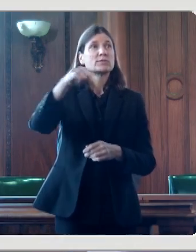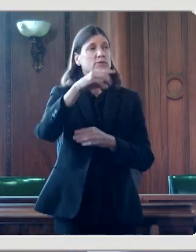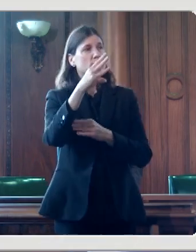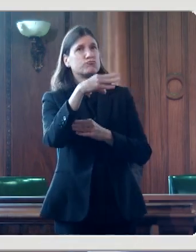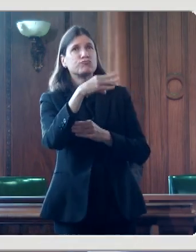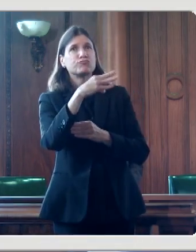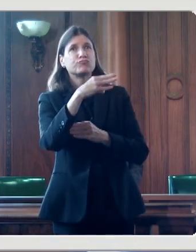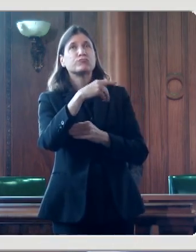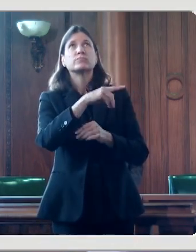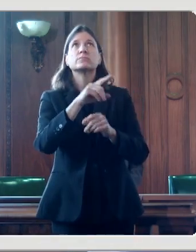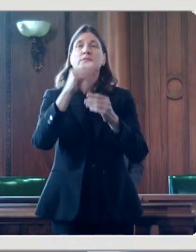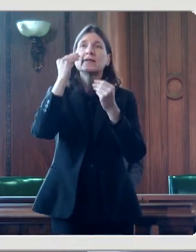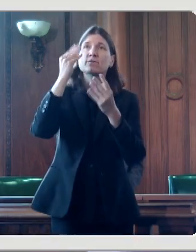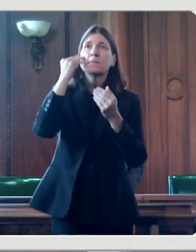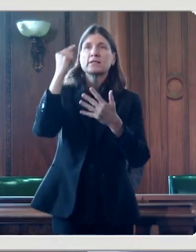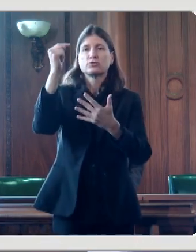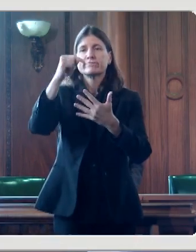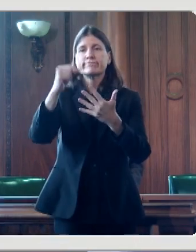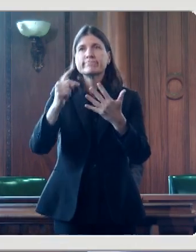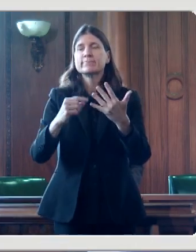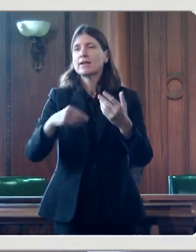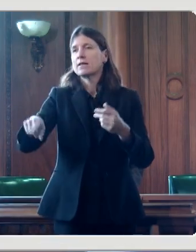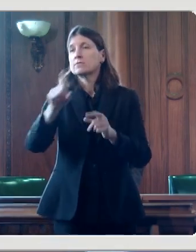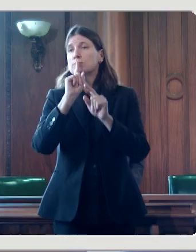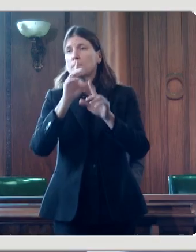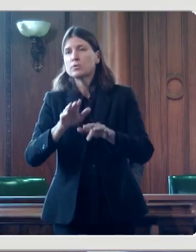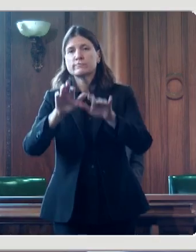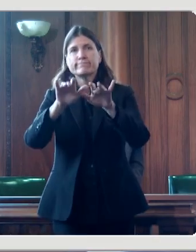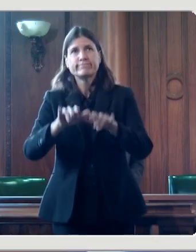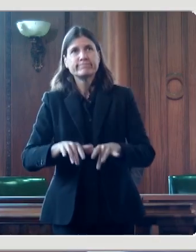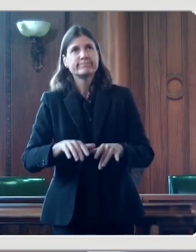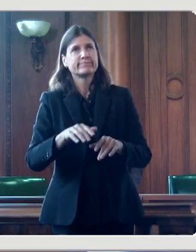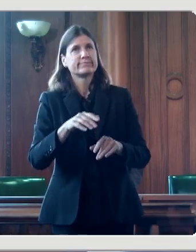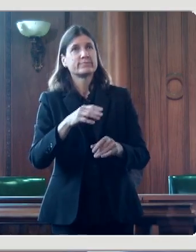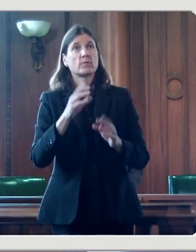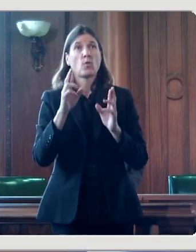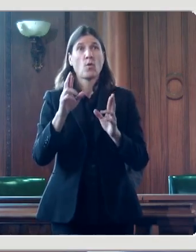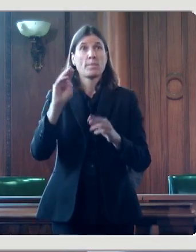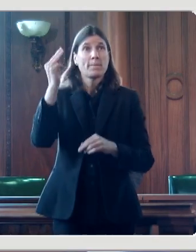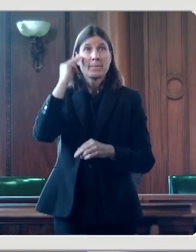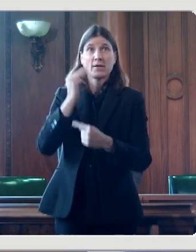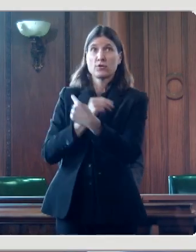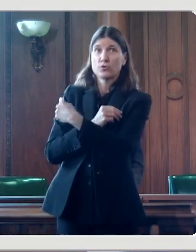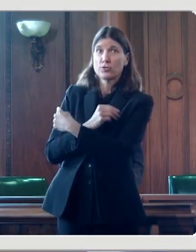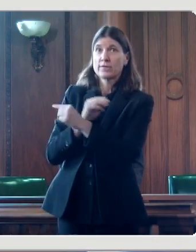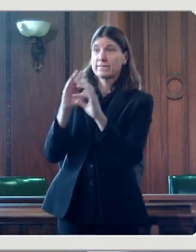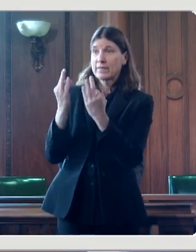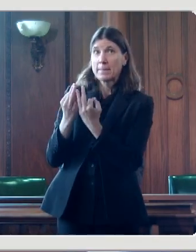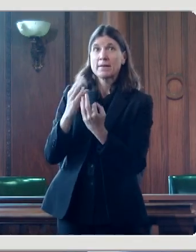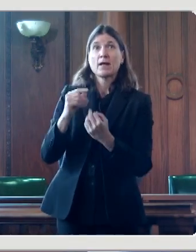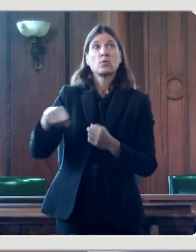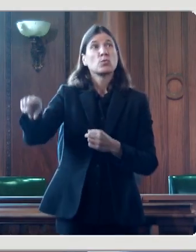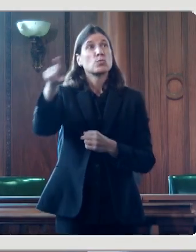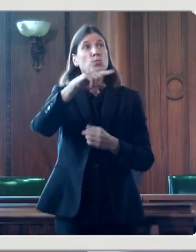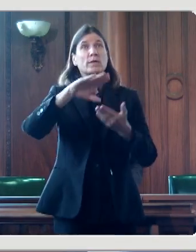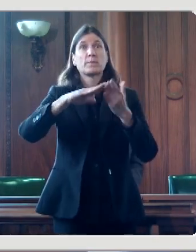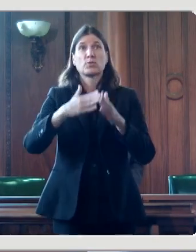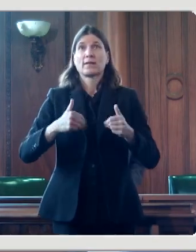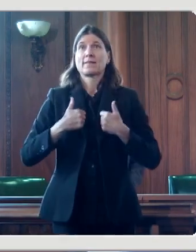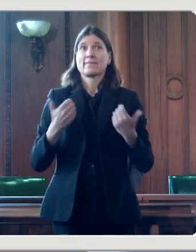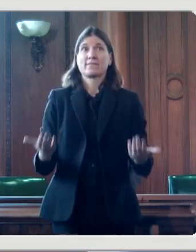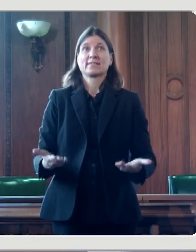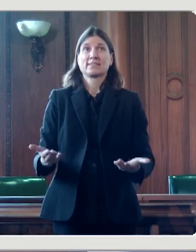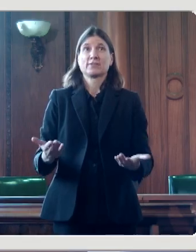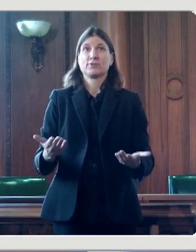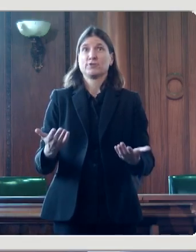pandemic. I hope you, Mayor, and your family and all the residents at home have had a safe and a healthy start to the new